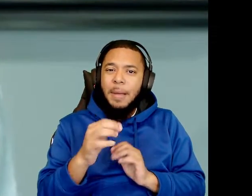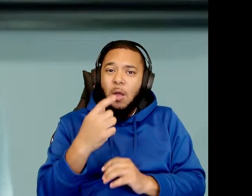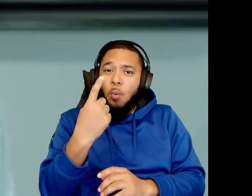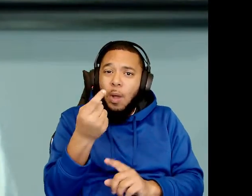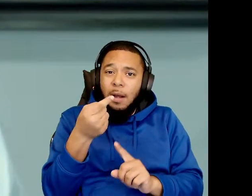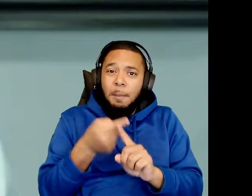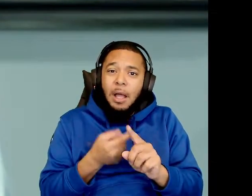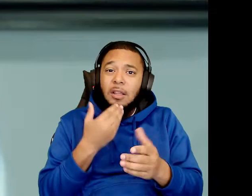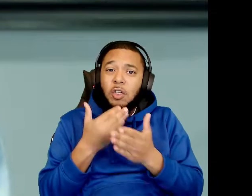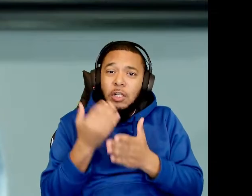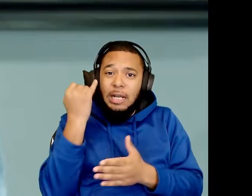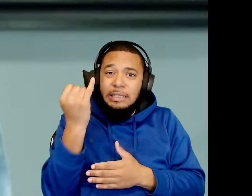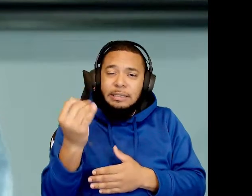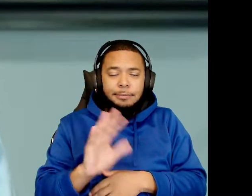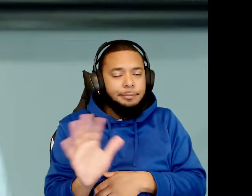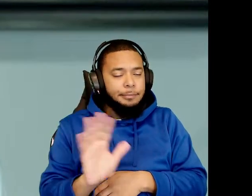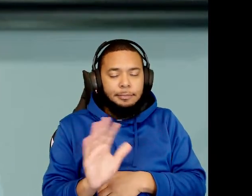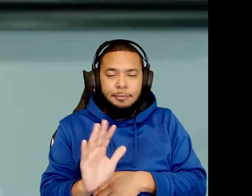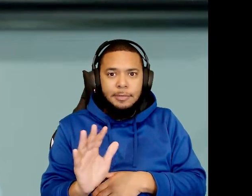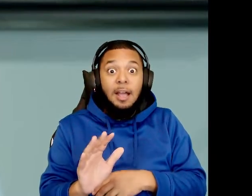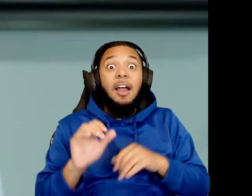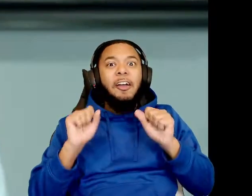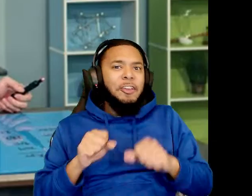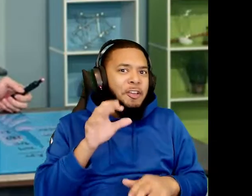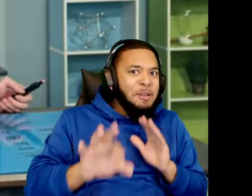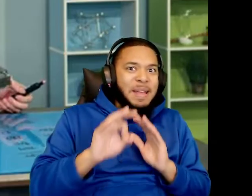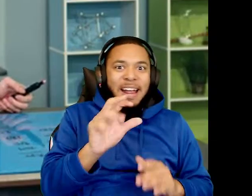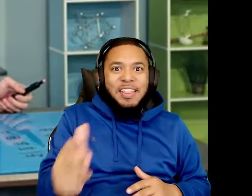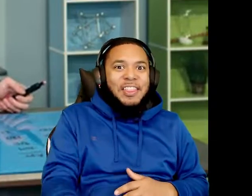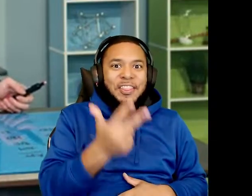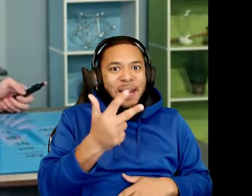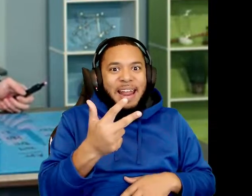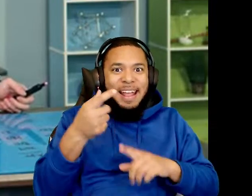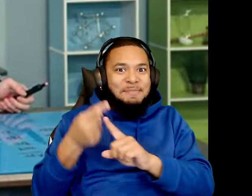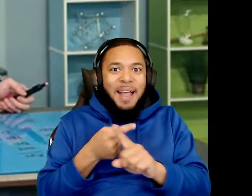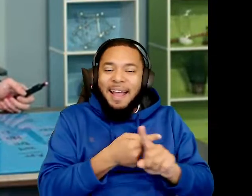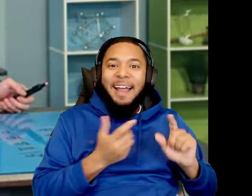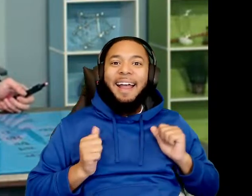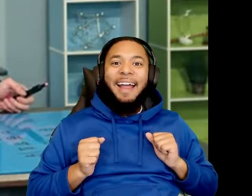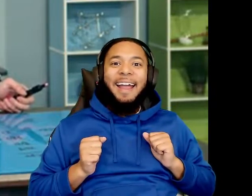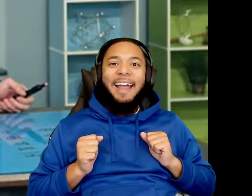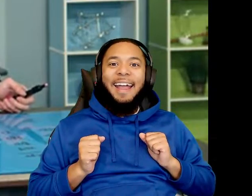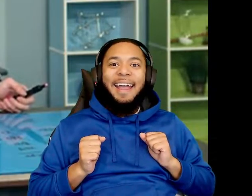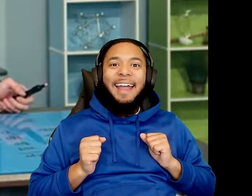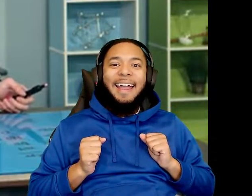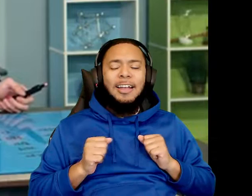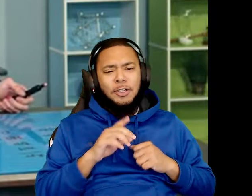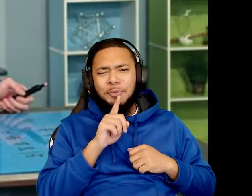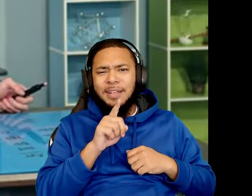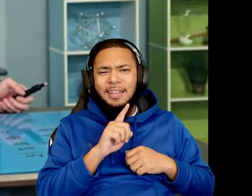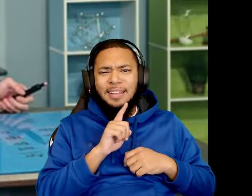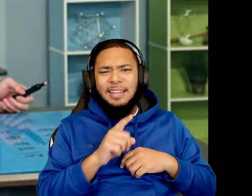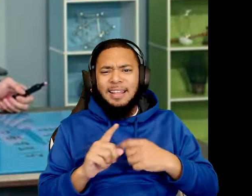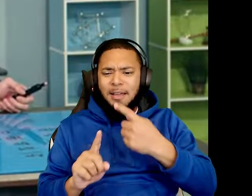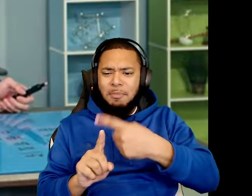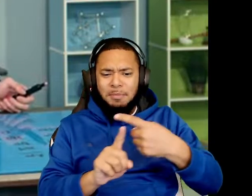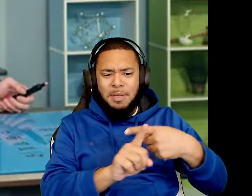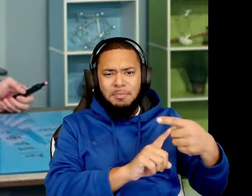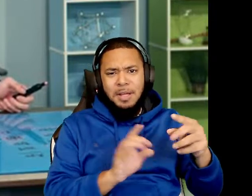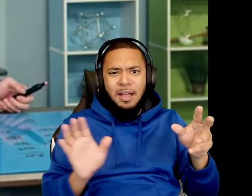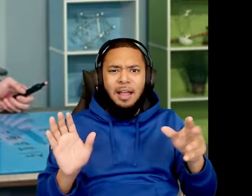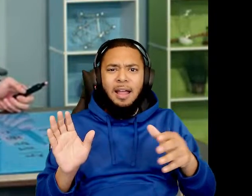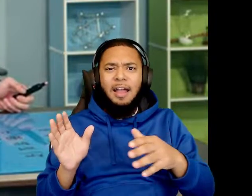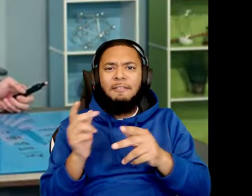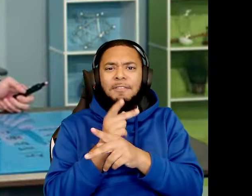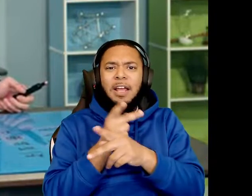is a great idea. When you could pick 3, because we have 3 months, just calculate the average over 3 months. If